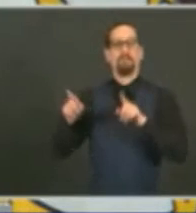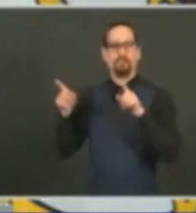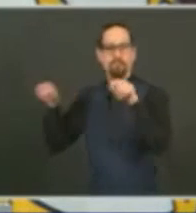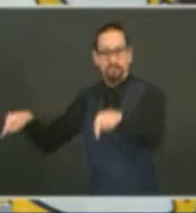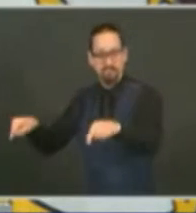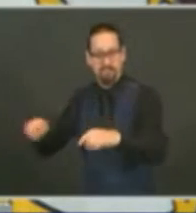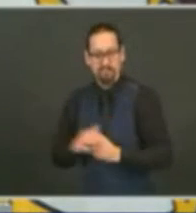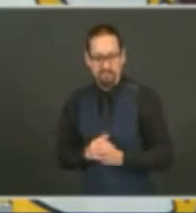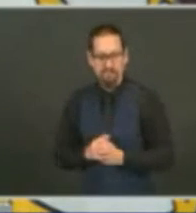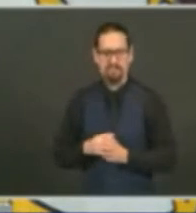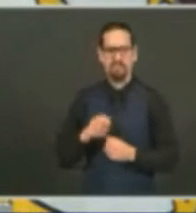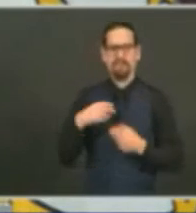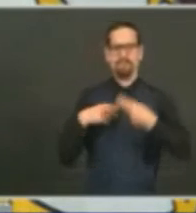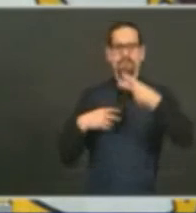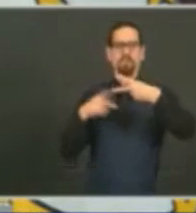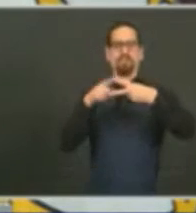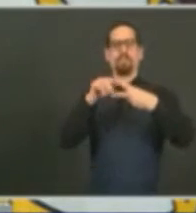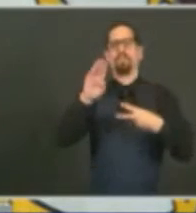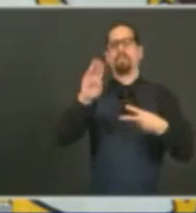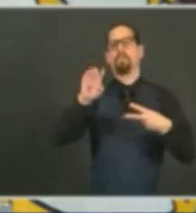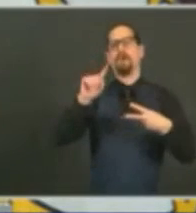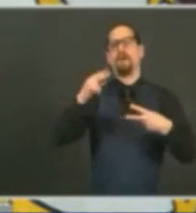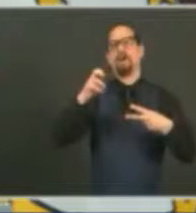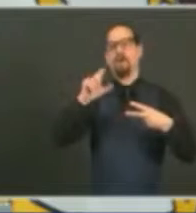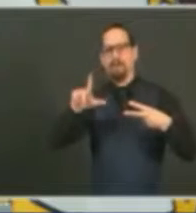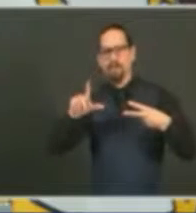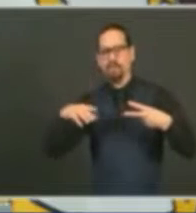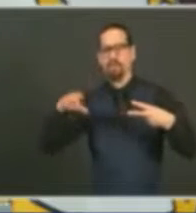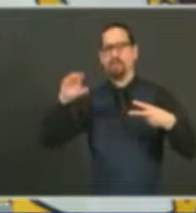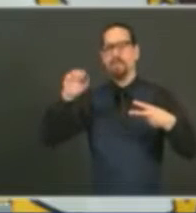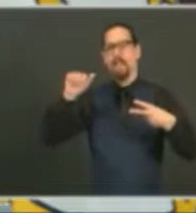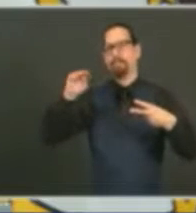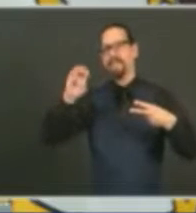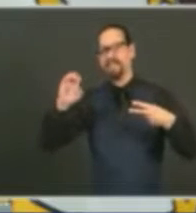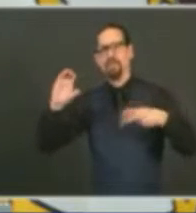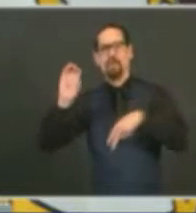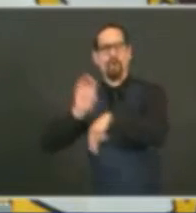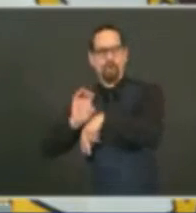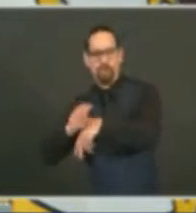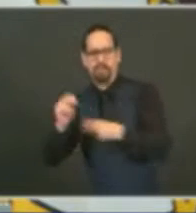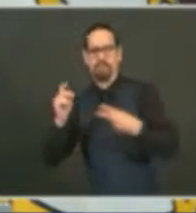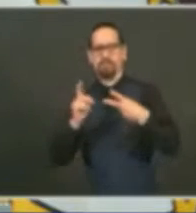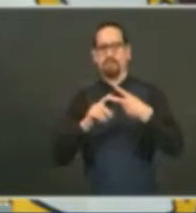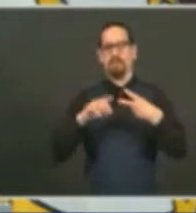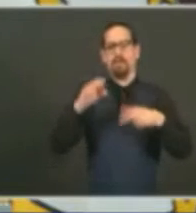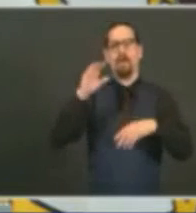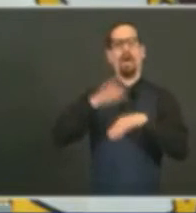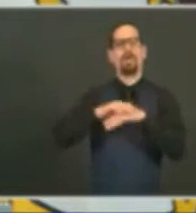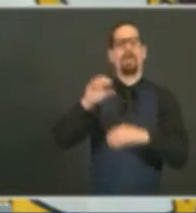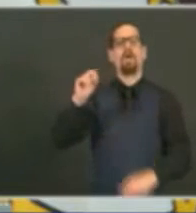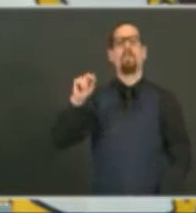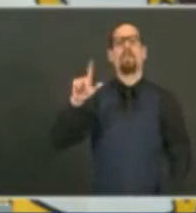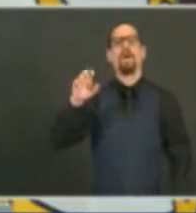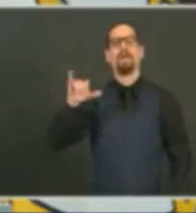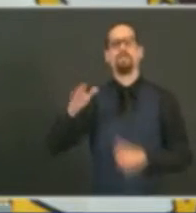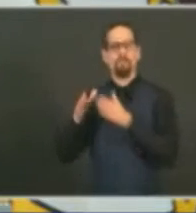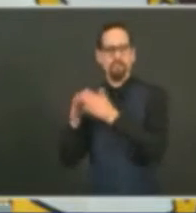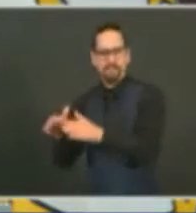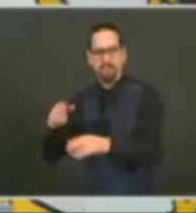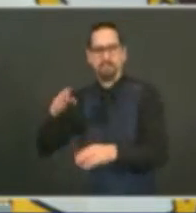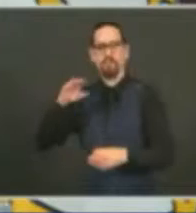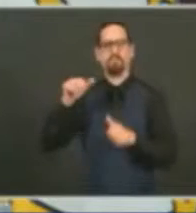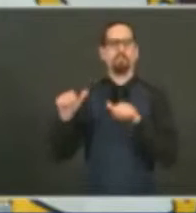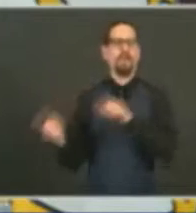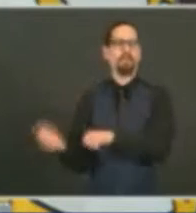do in these highly dense communities, Providence, Central Falls, Pawtucket, is bring the